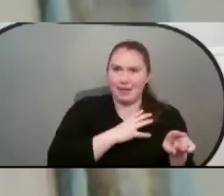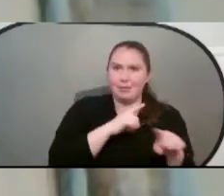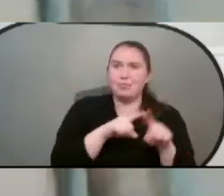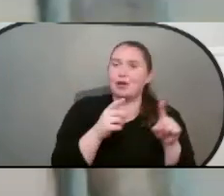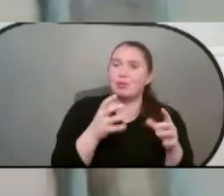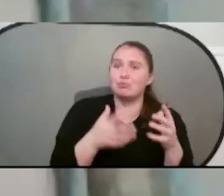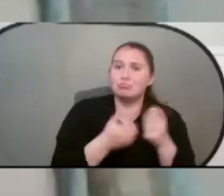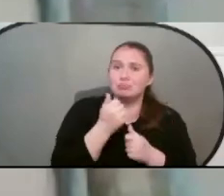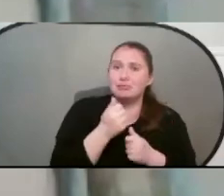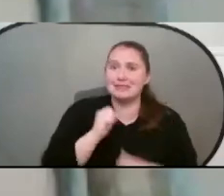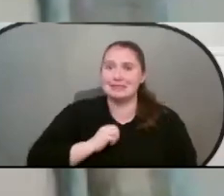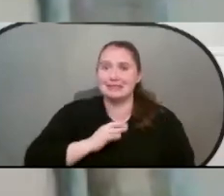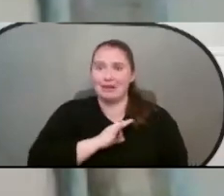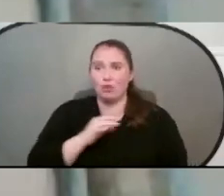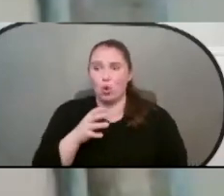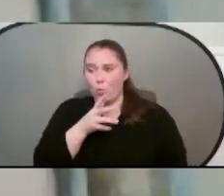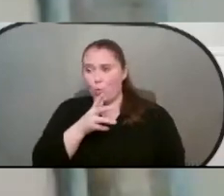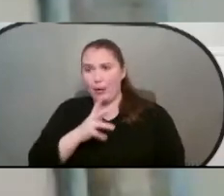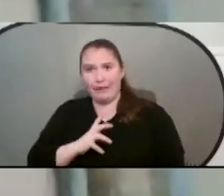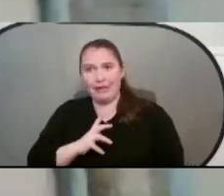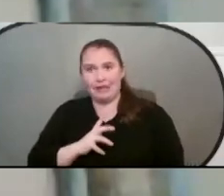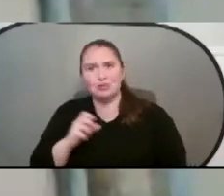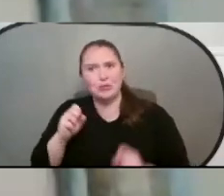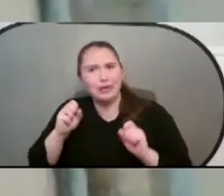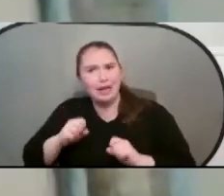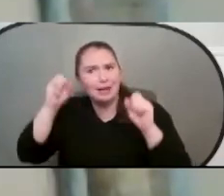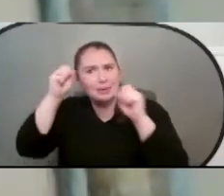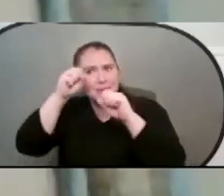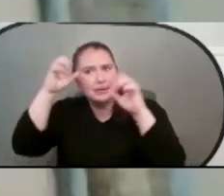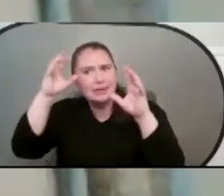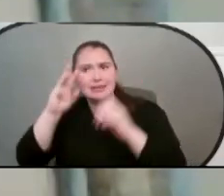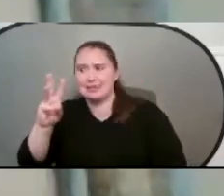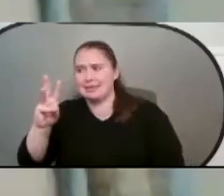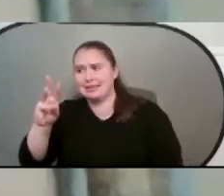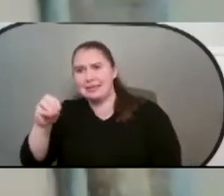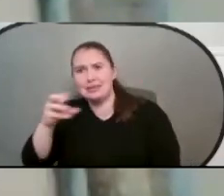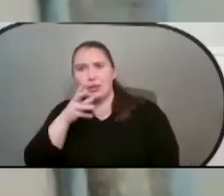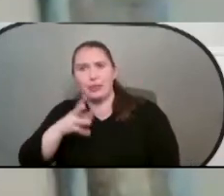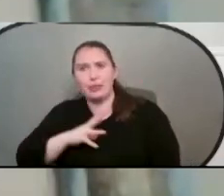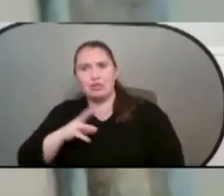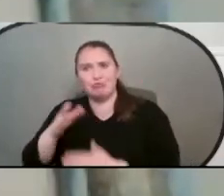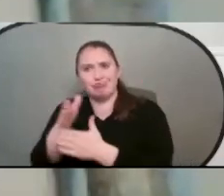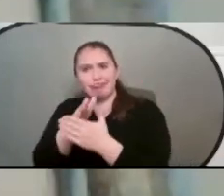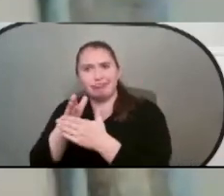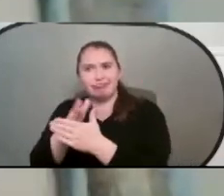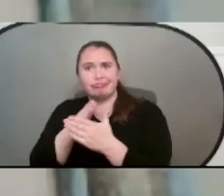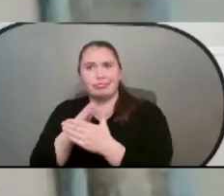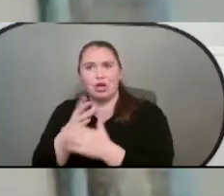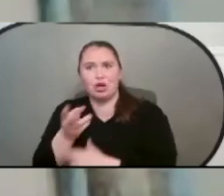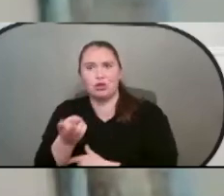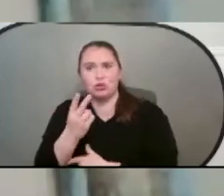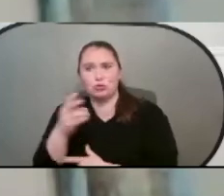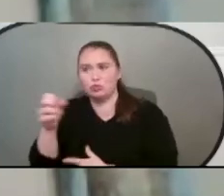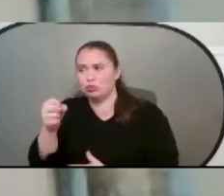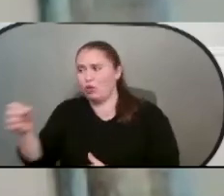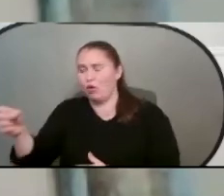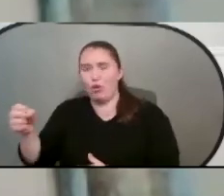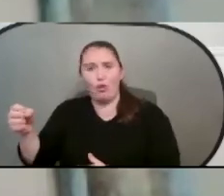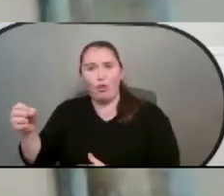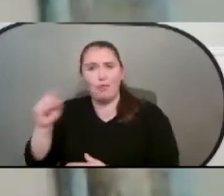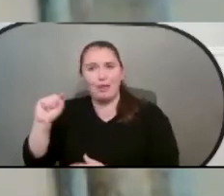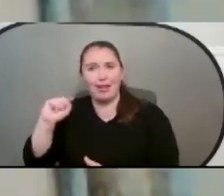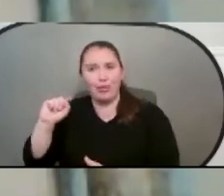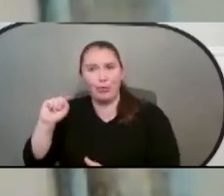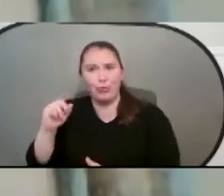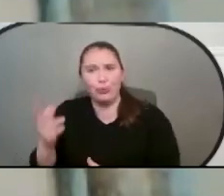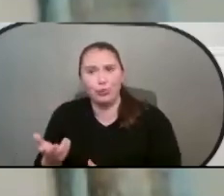of our staff are women. So could you imagine 60 women sharing a two stall restroom? Their teachers are having to use